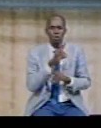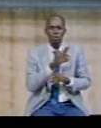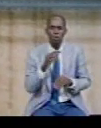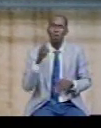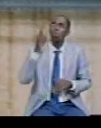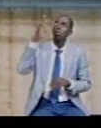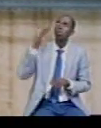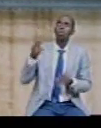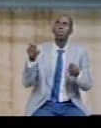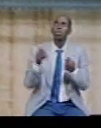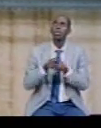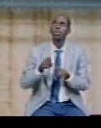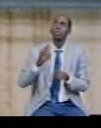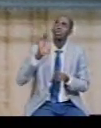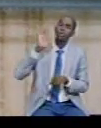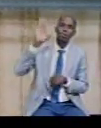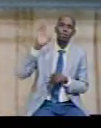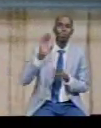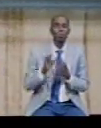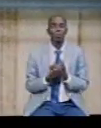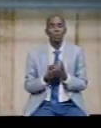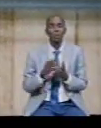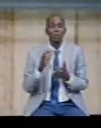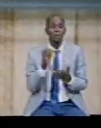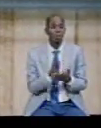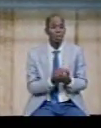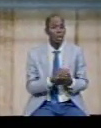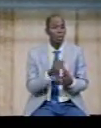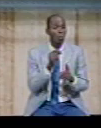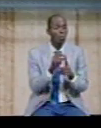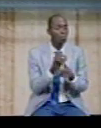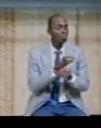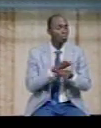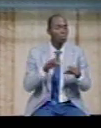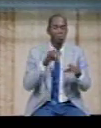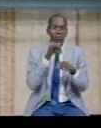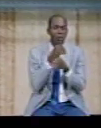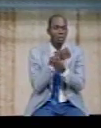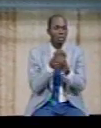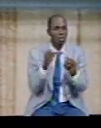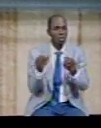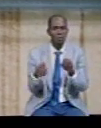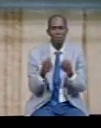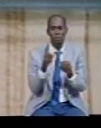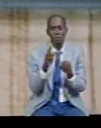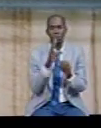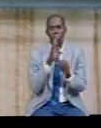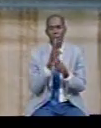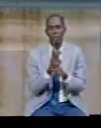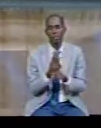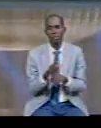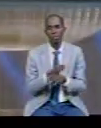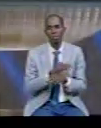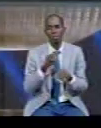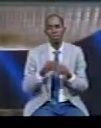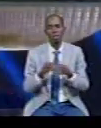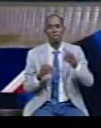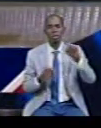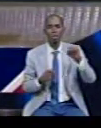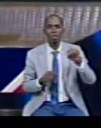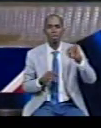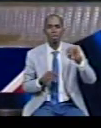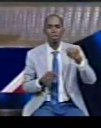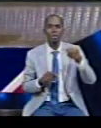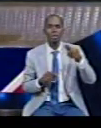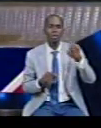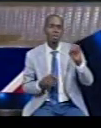God. That does not convert anyone. Look at Titus chapter 1, and I'm reading from